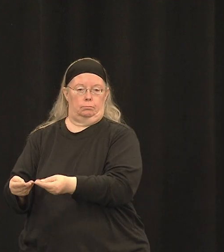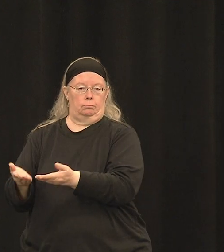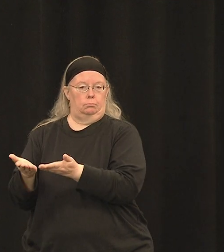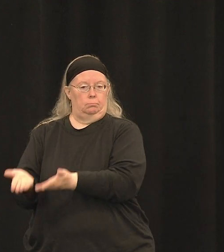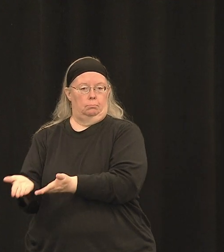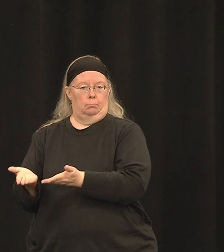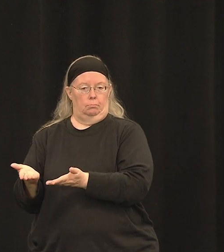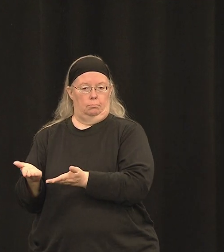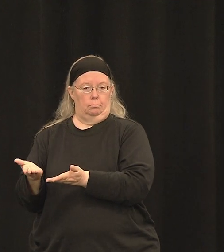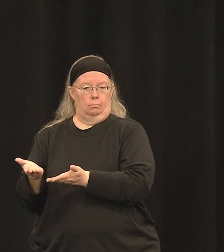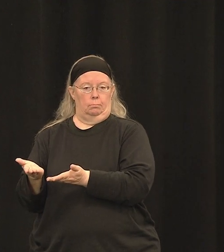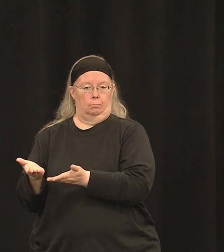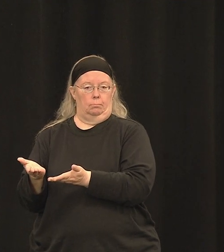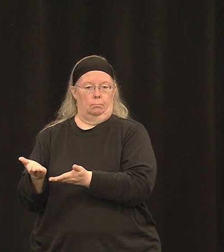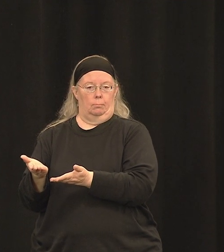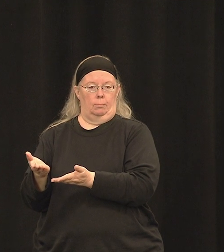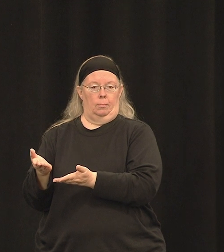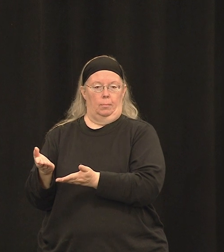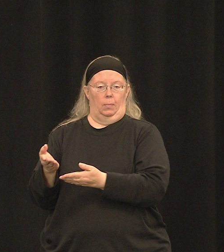to its end point.